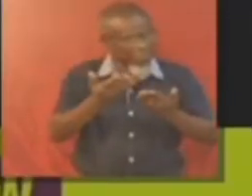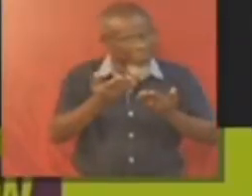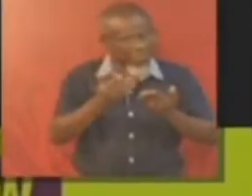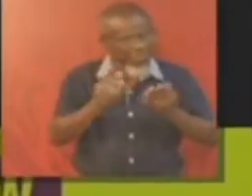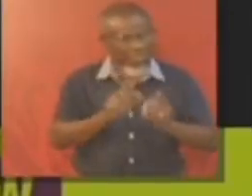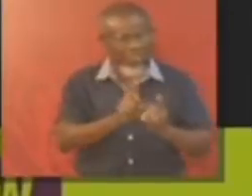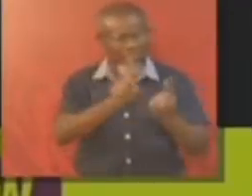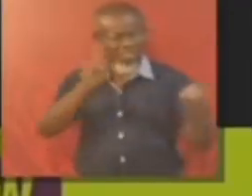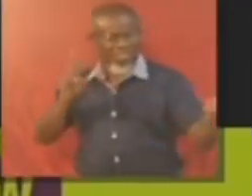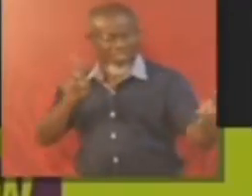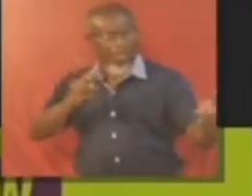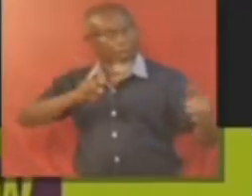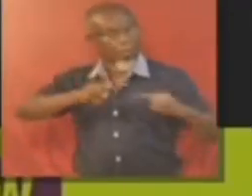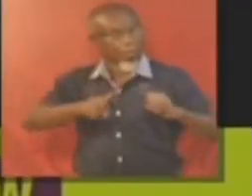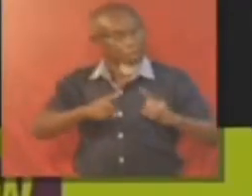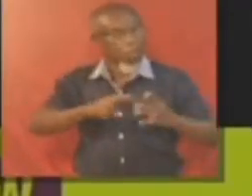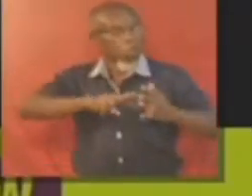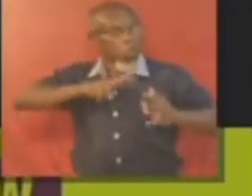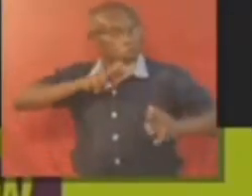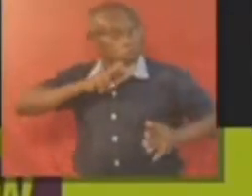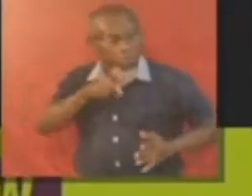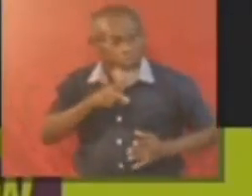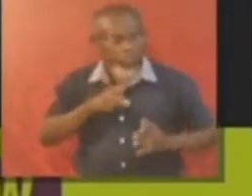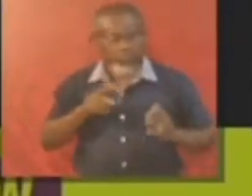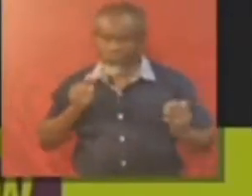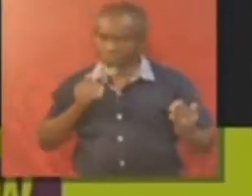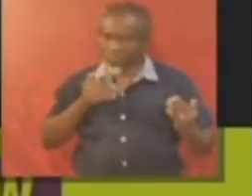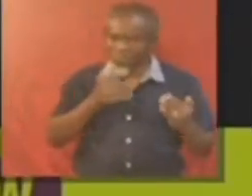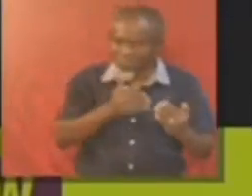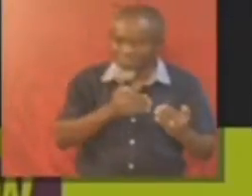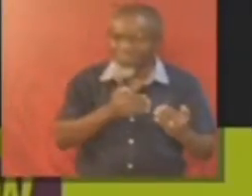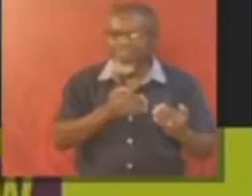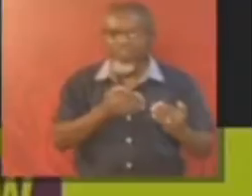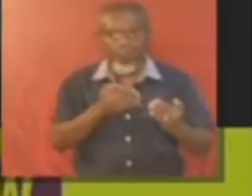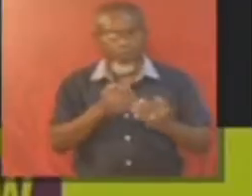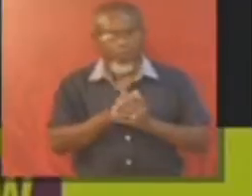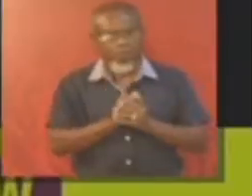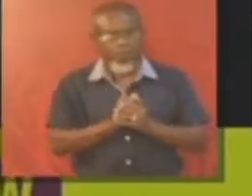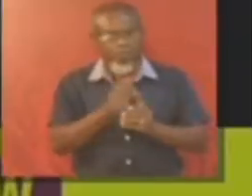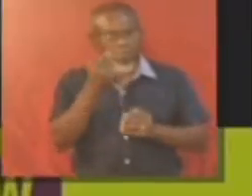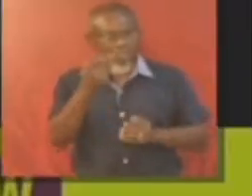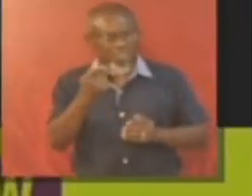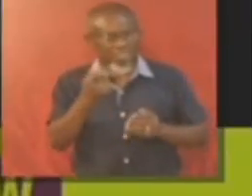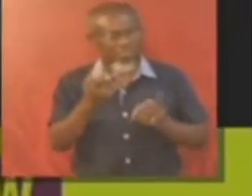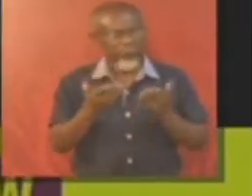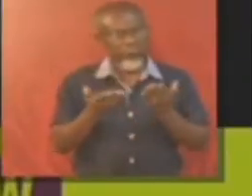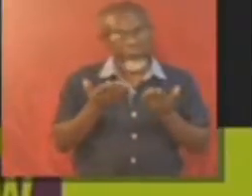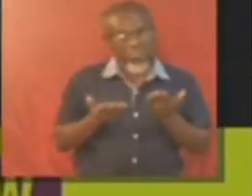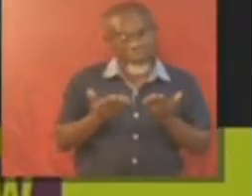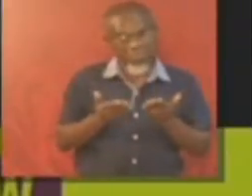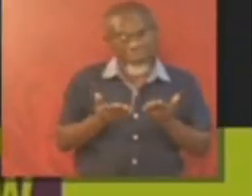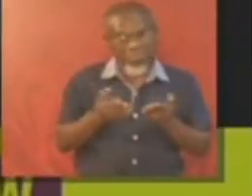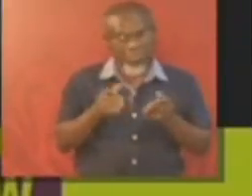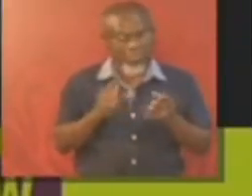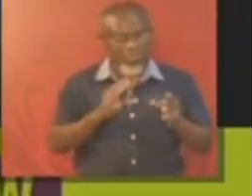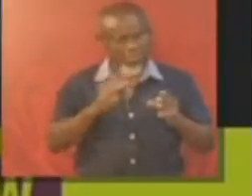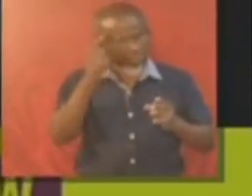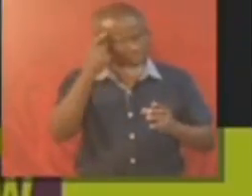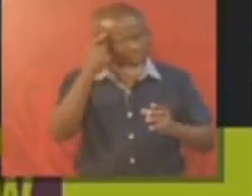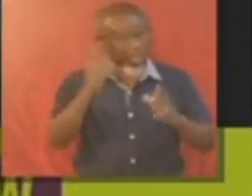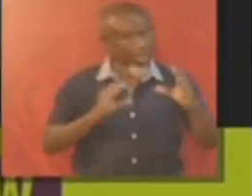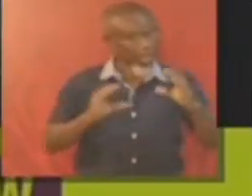close. So if you look at the first image, you would see that approximately the width of a standard car is actually what 6 feet looks